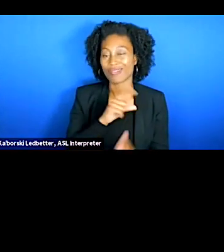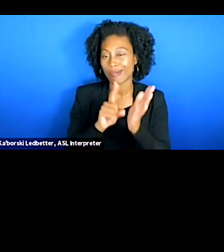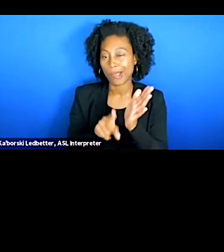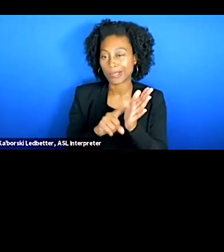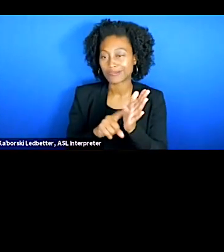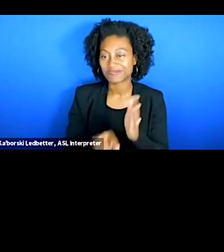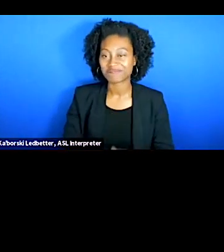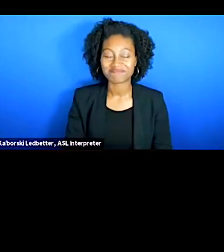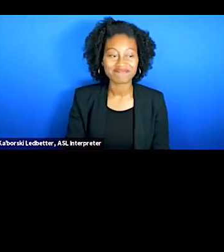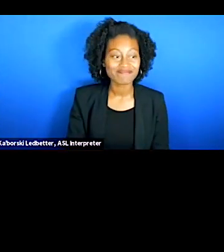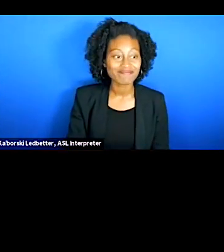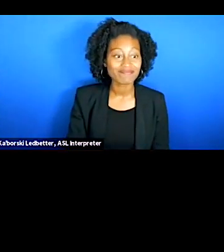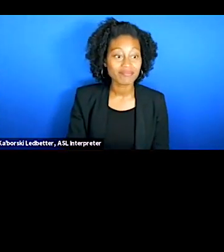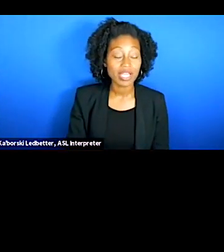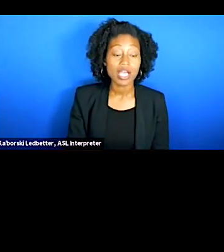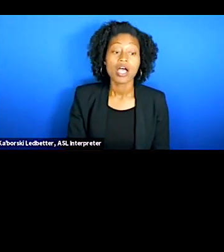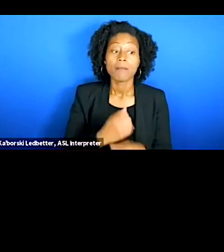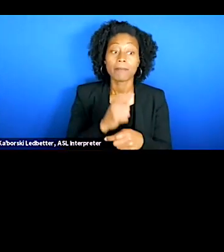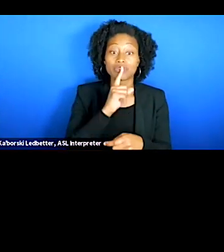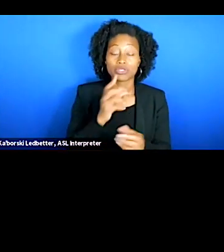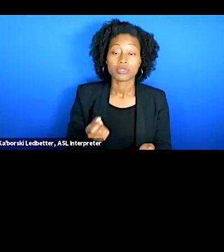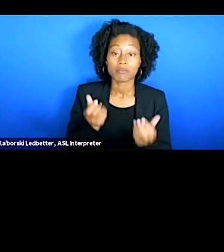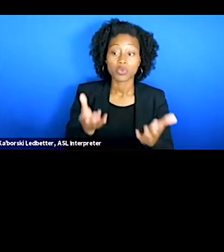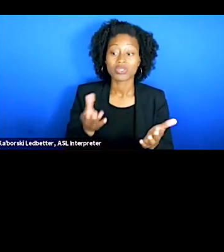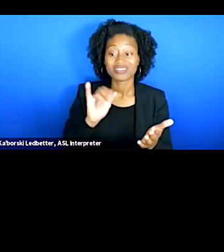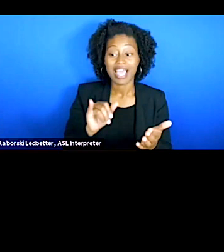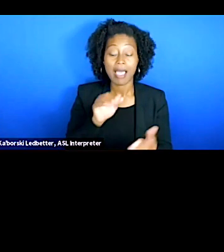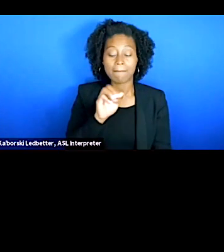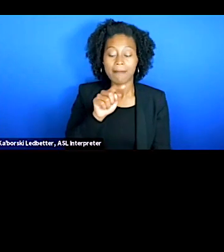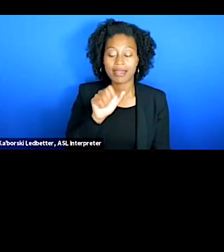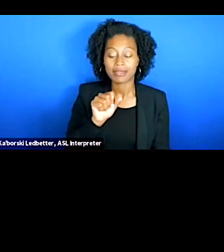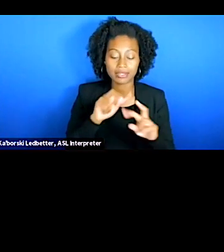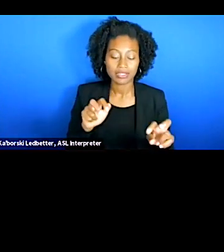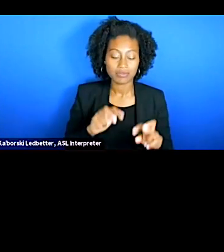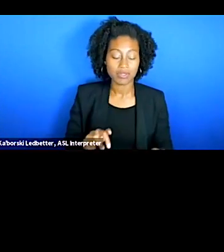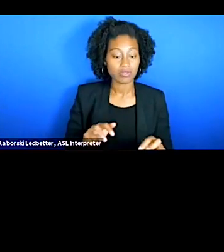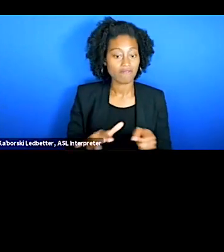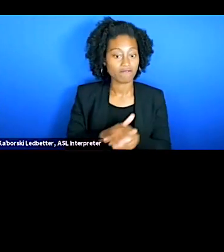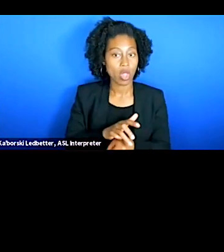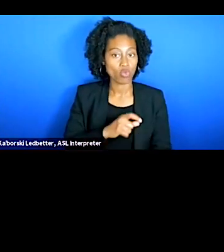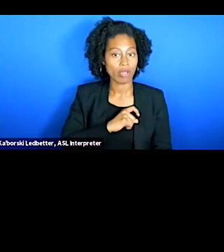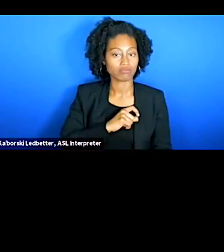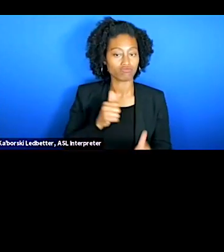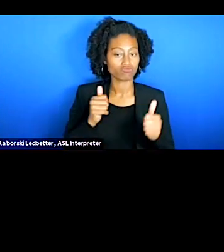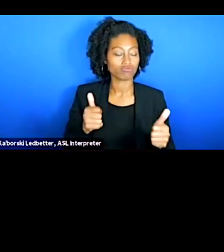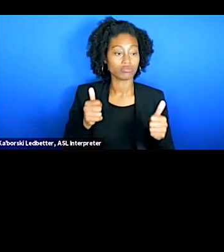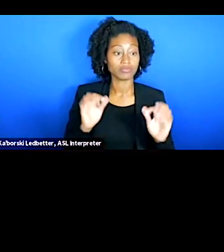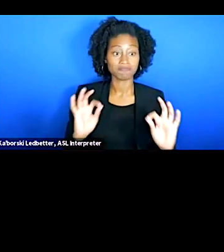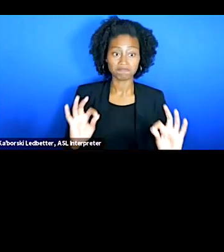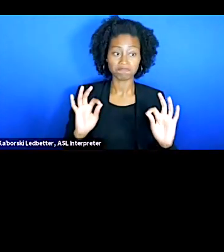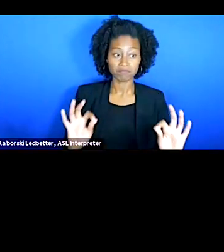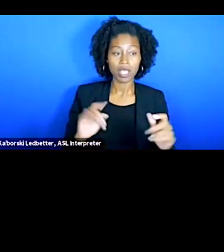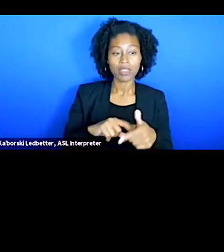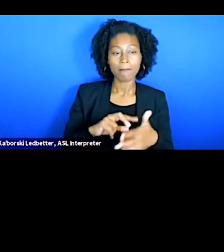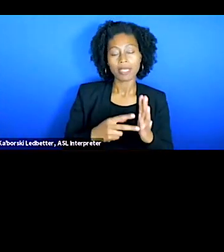To ensure that you produce a metasynthesis of quality, it is necessary to include a set of criteria that addresses